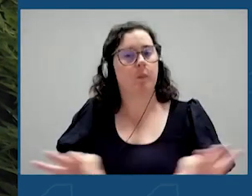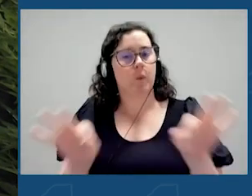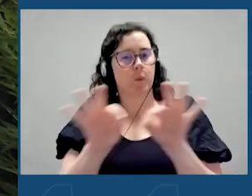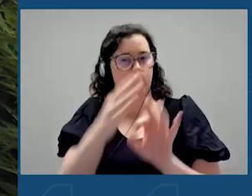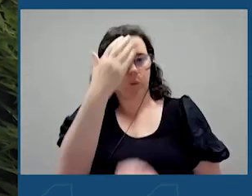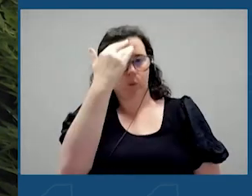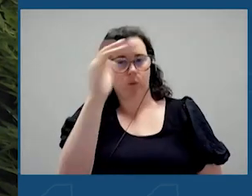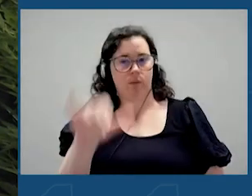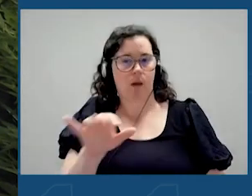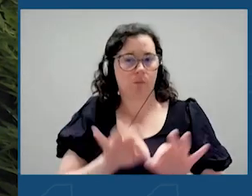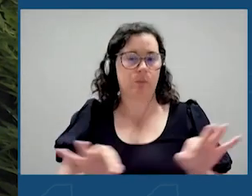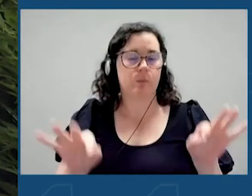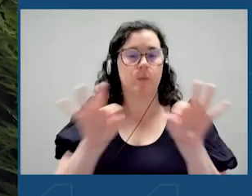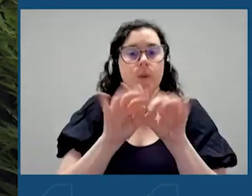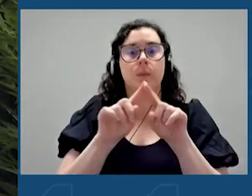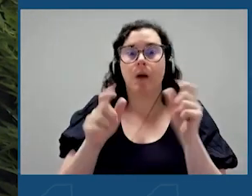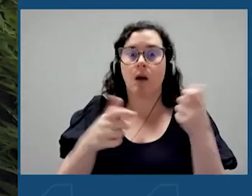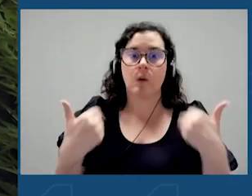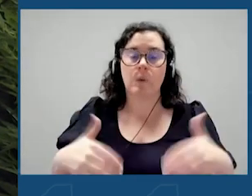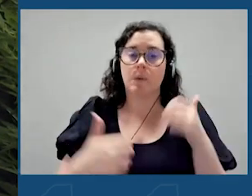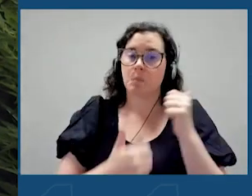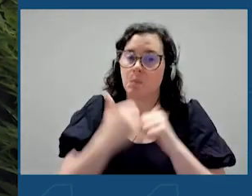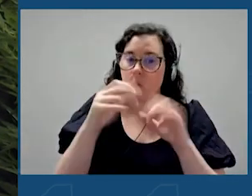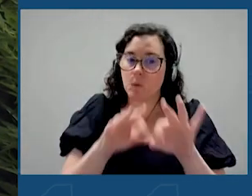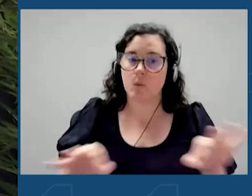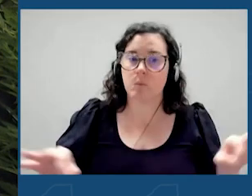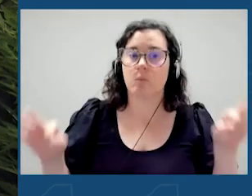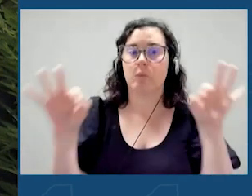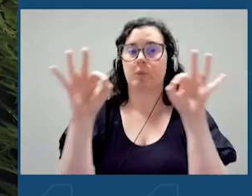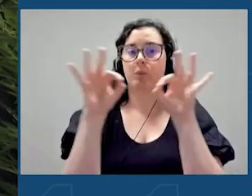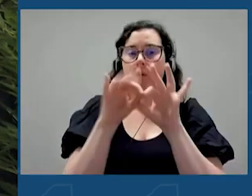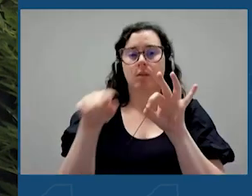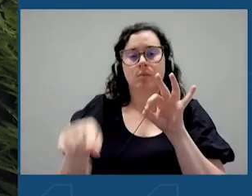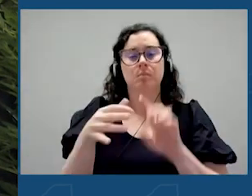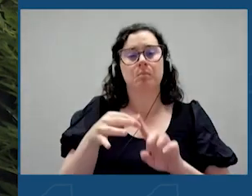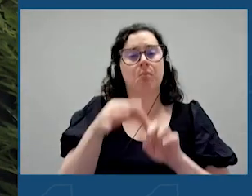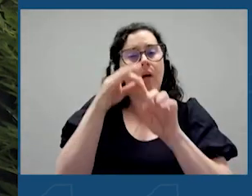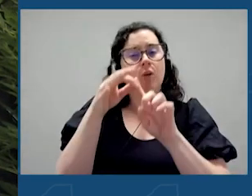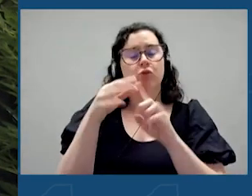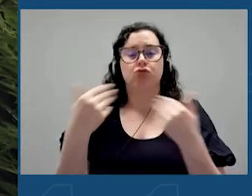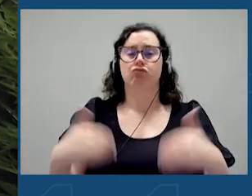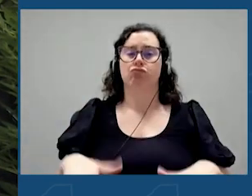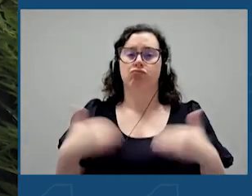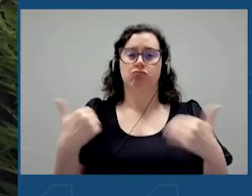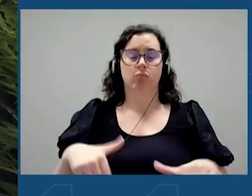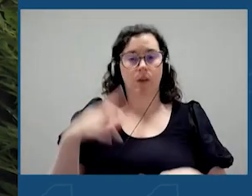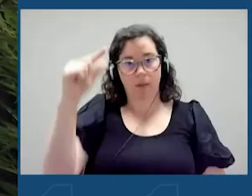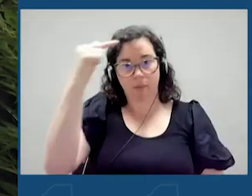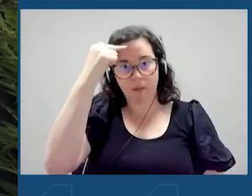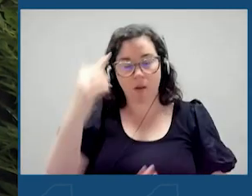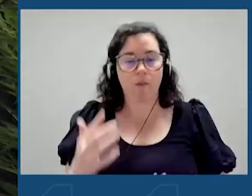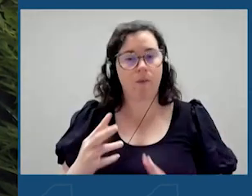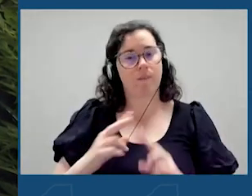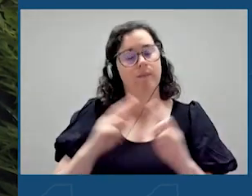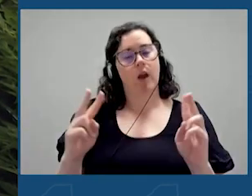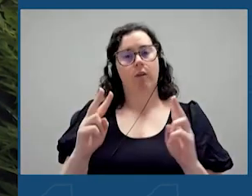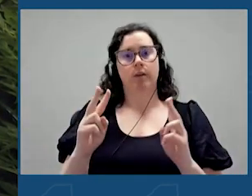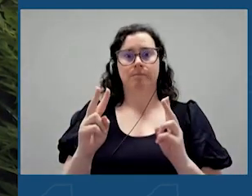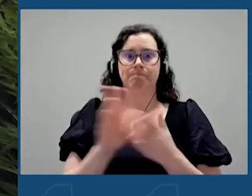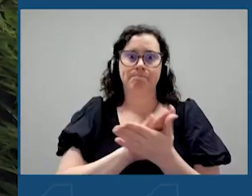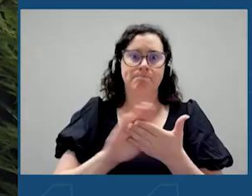Most importantly, this really is a special place. The governor was very articulate in saying about the IVM